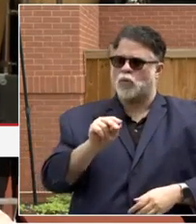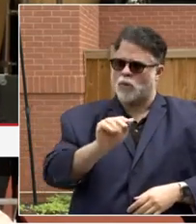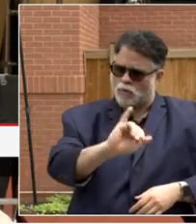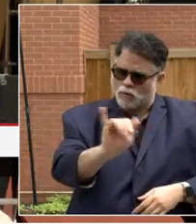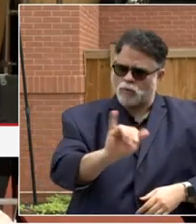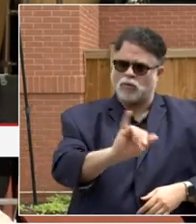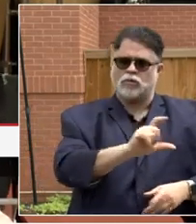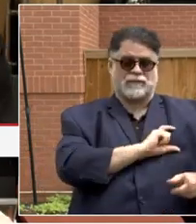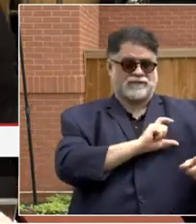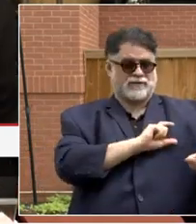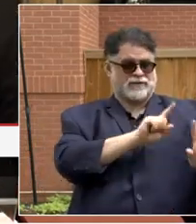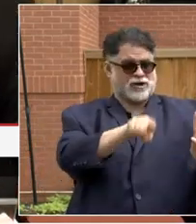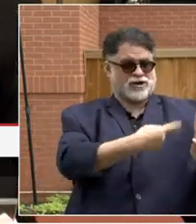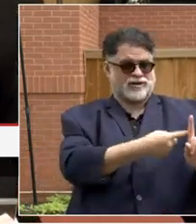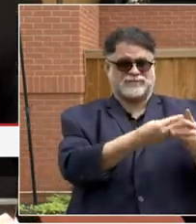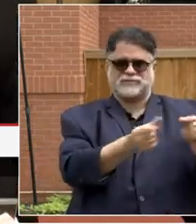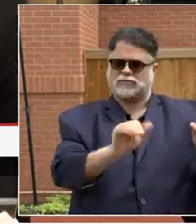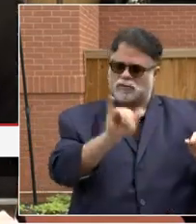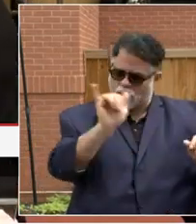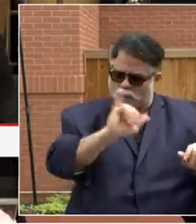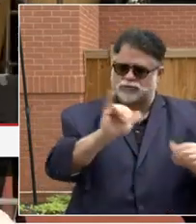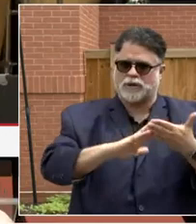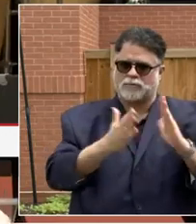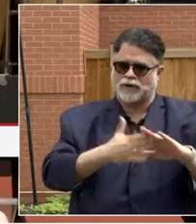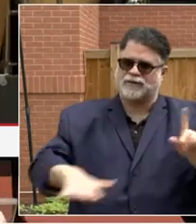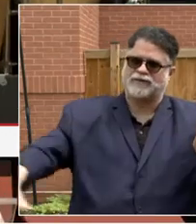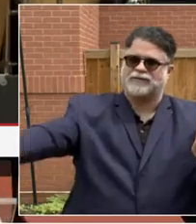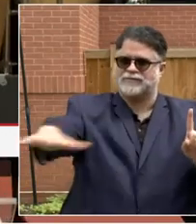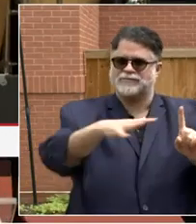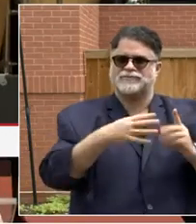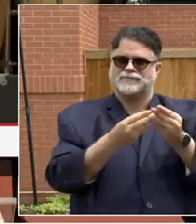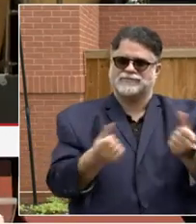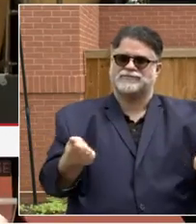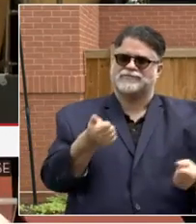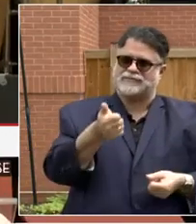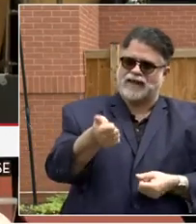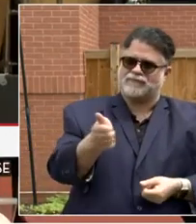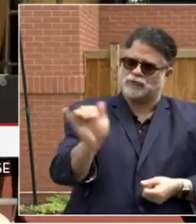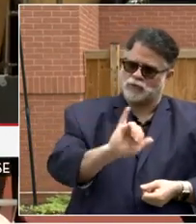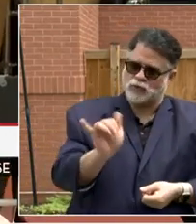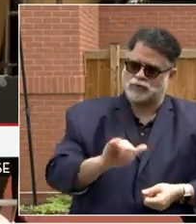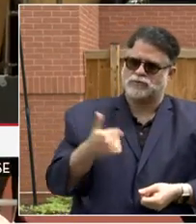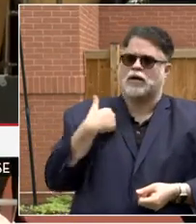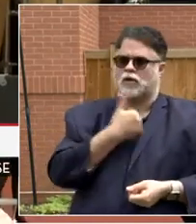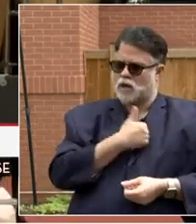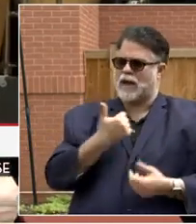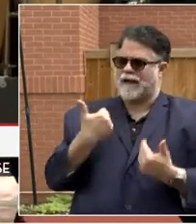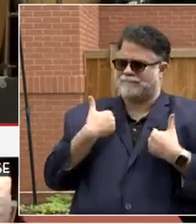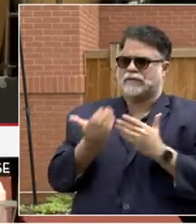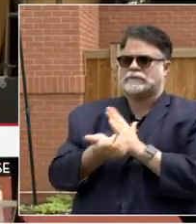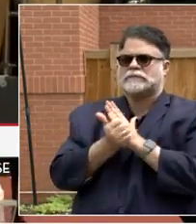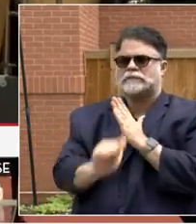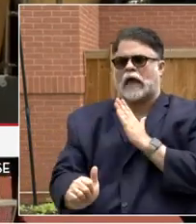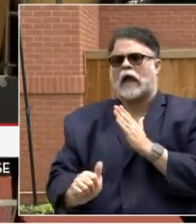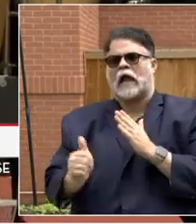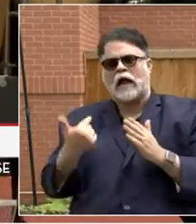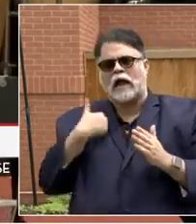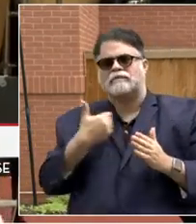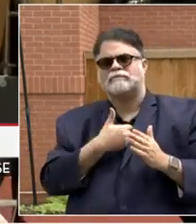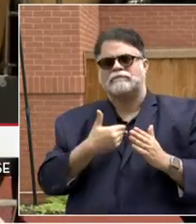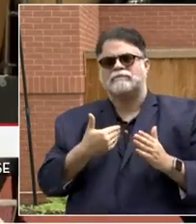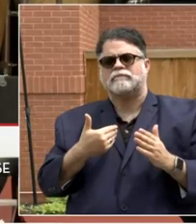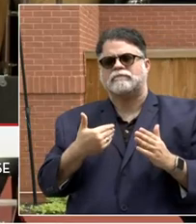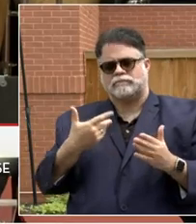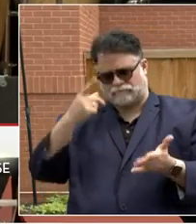every one of us to bring our gifts, our talents, and our intentional